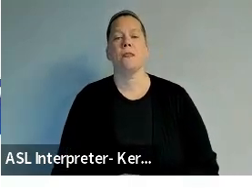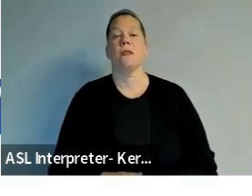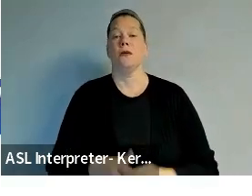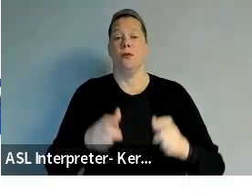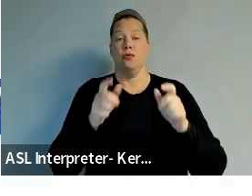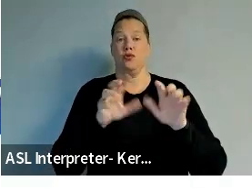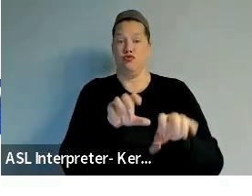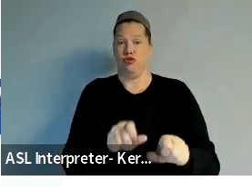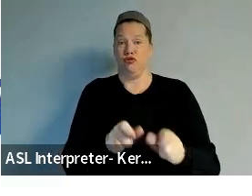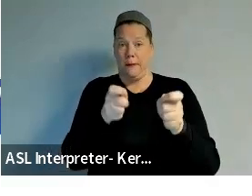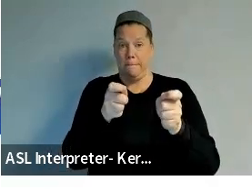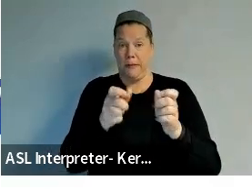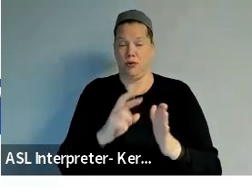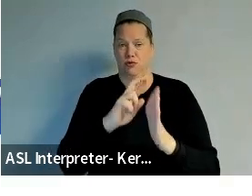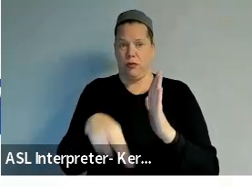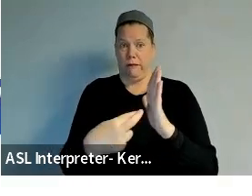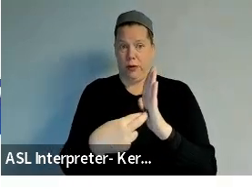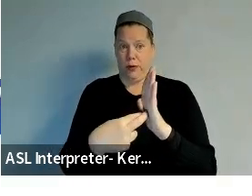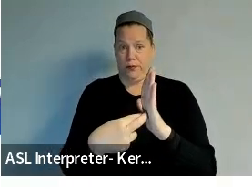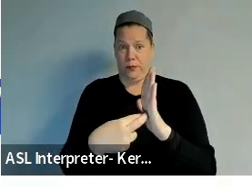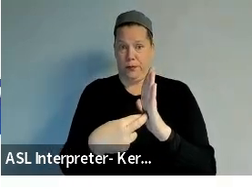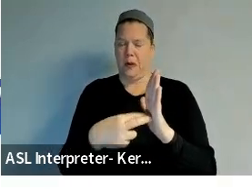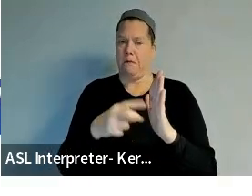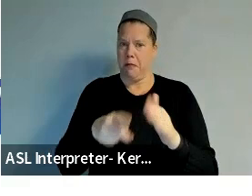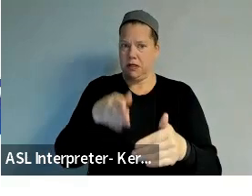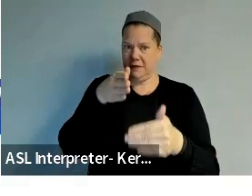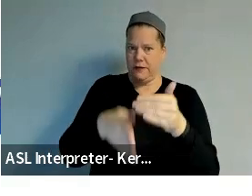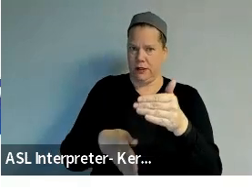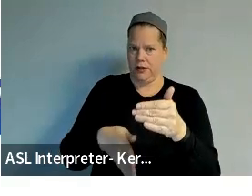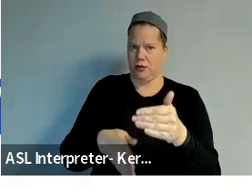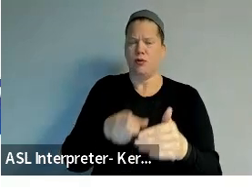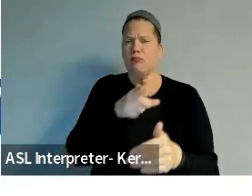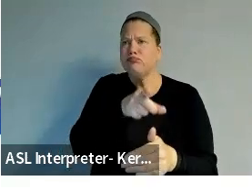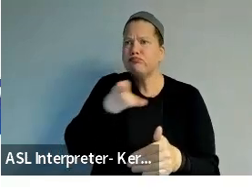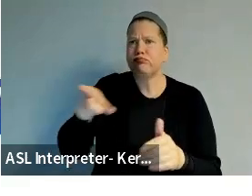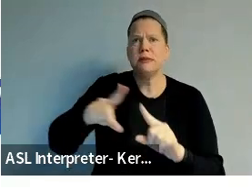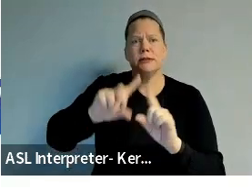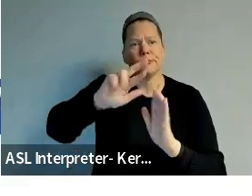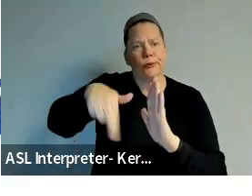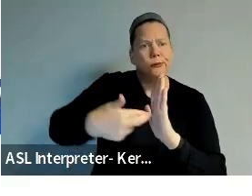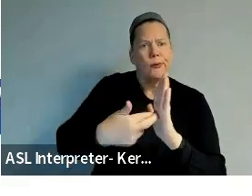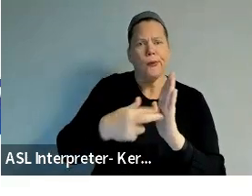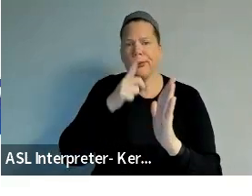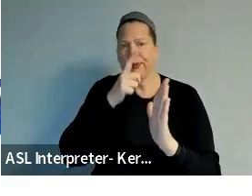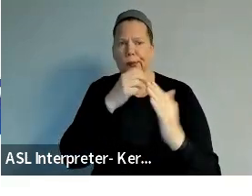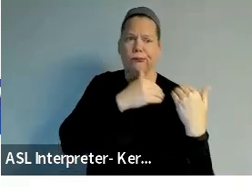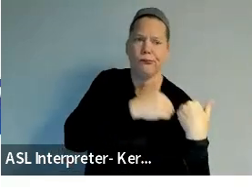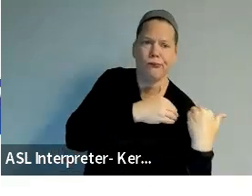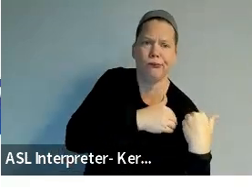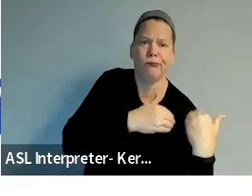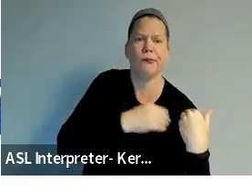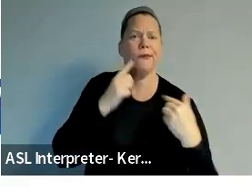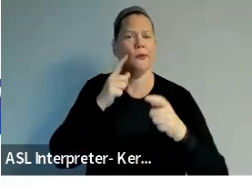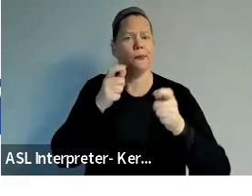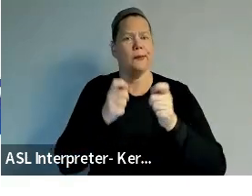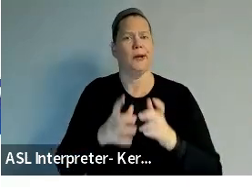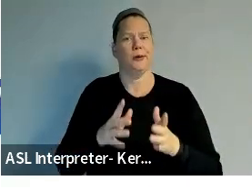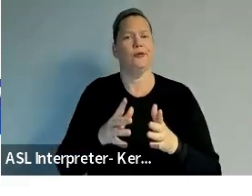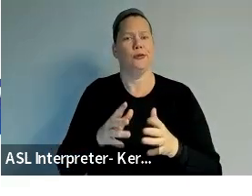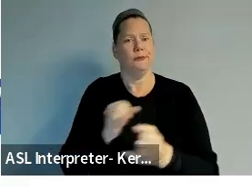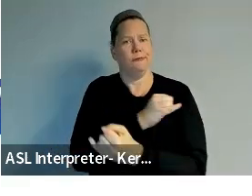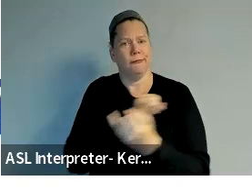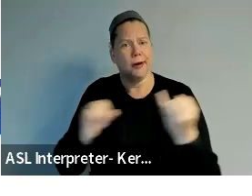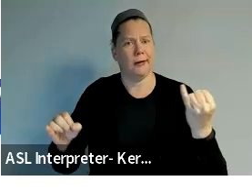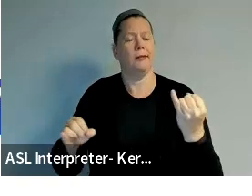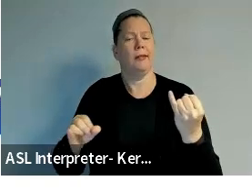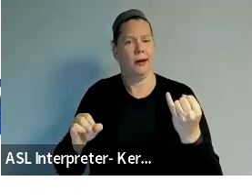Each scope has a role that may complete the restraint manager review. If a designated